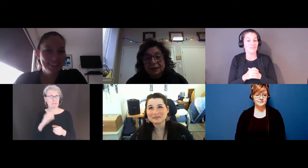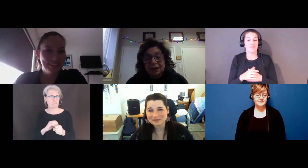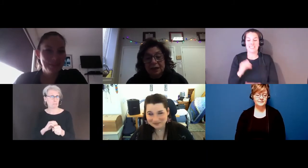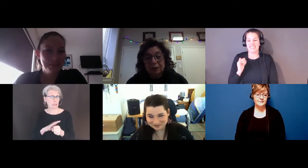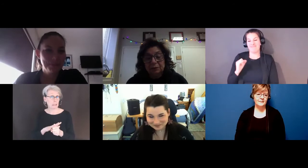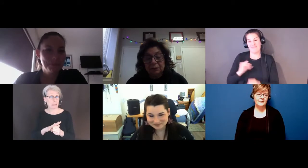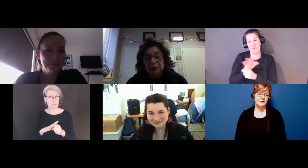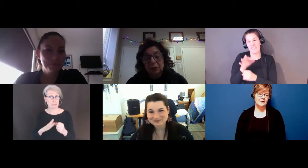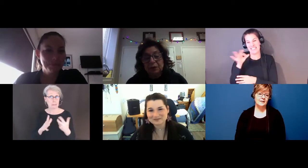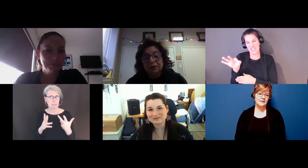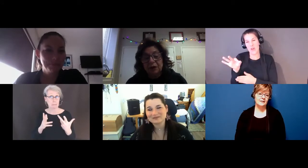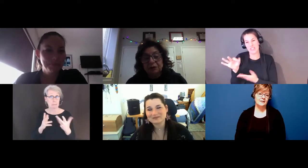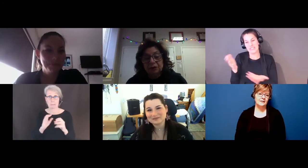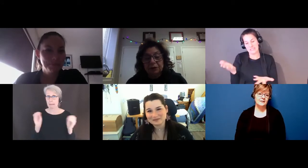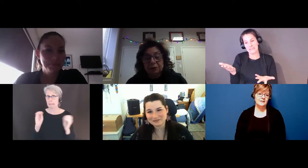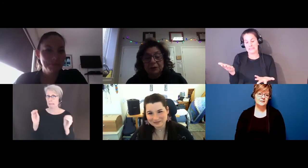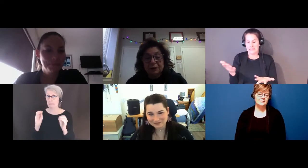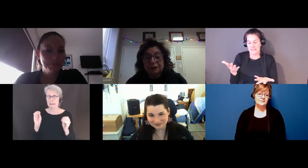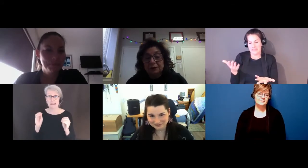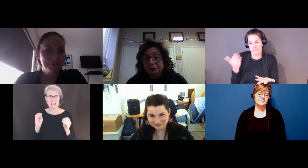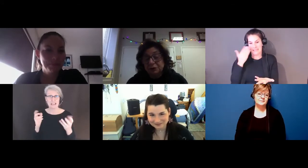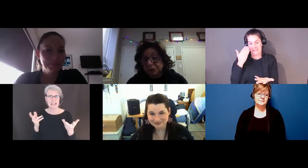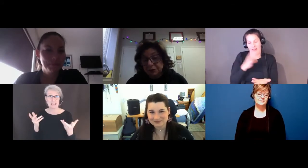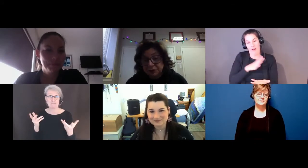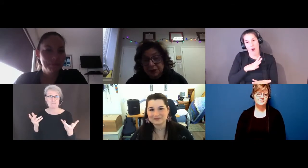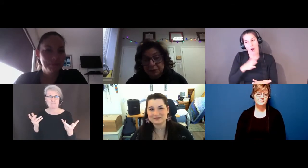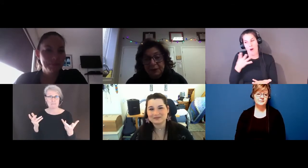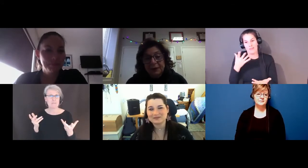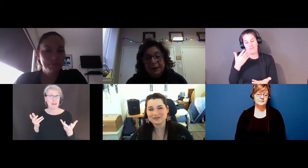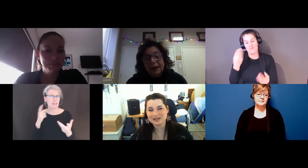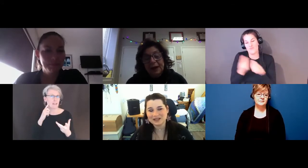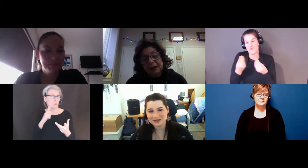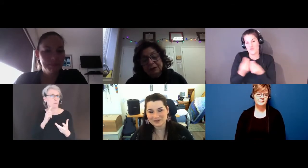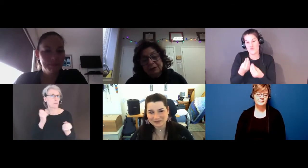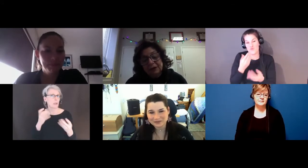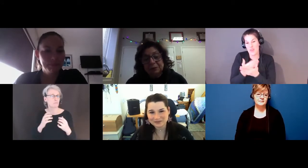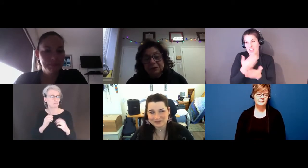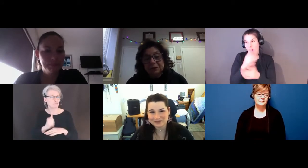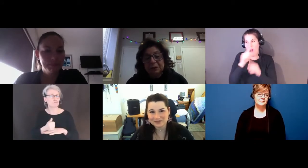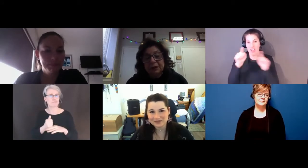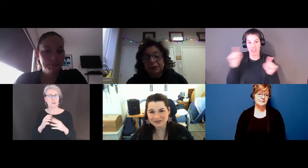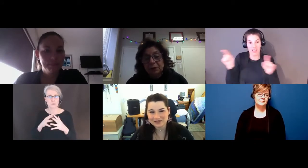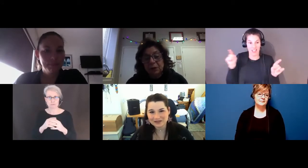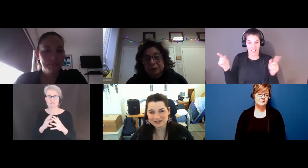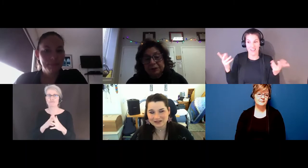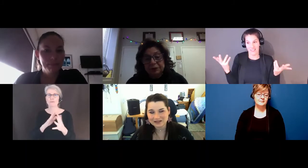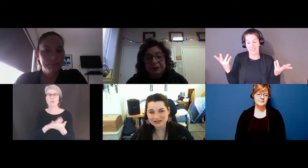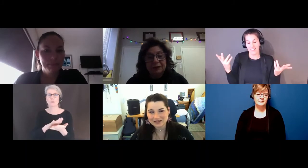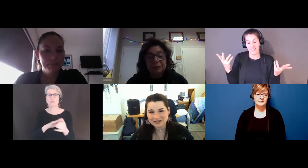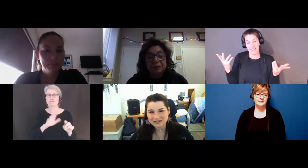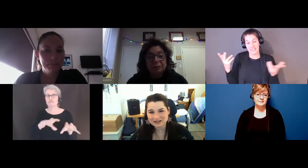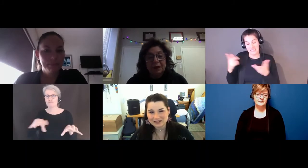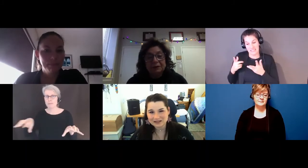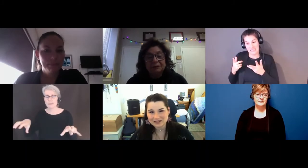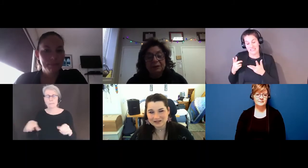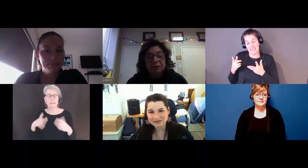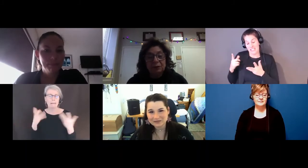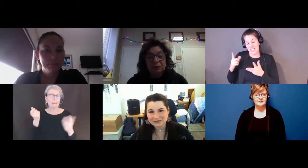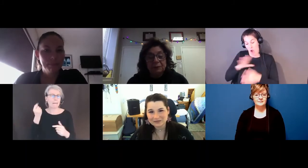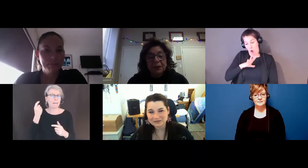that would have gotten started with it 2 years ago. Yeah. They've had to put their plans on hold, understandably,